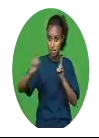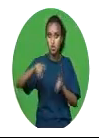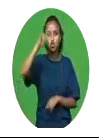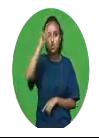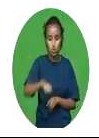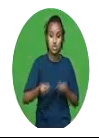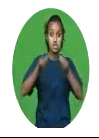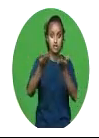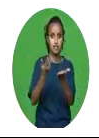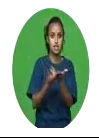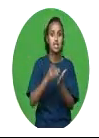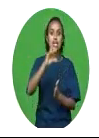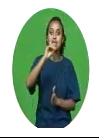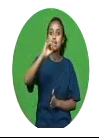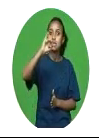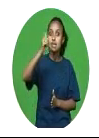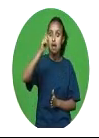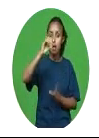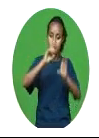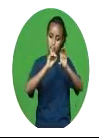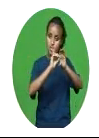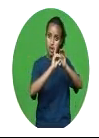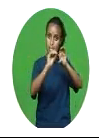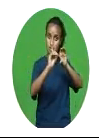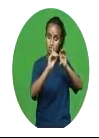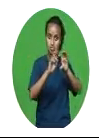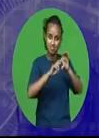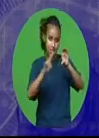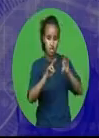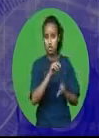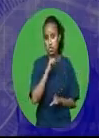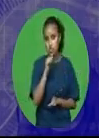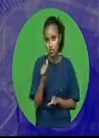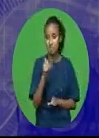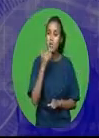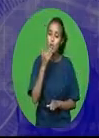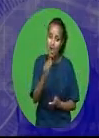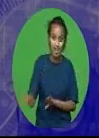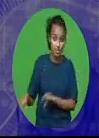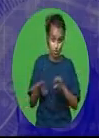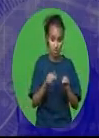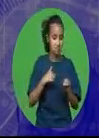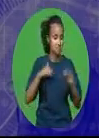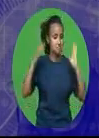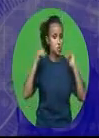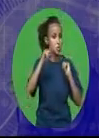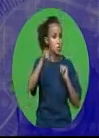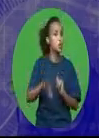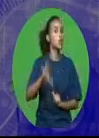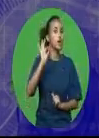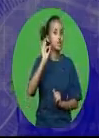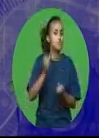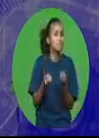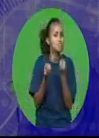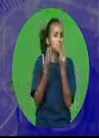should be given in diameter, not in radius. Well, students, I hope you have gained